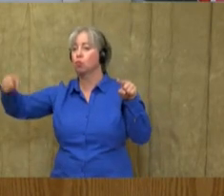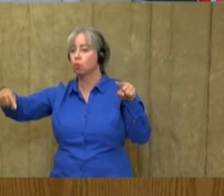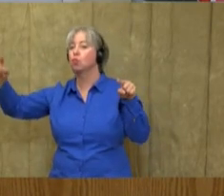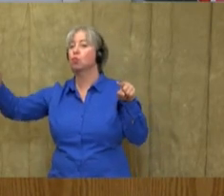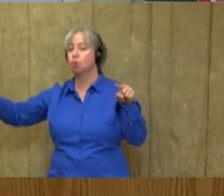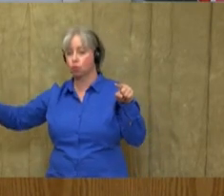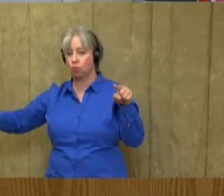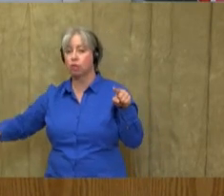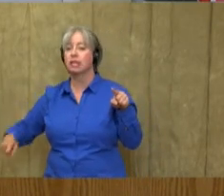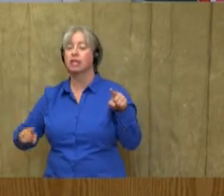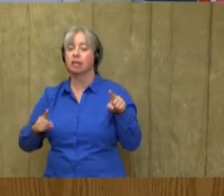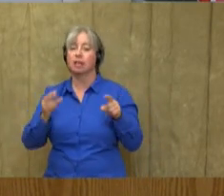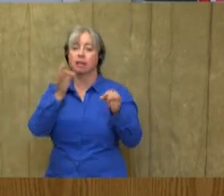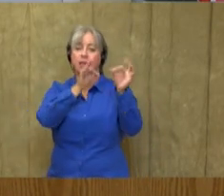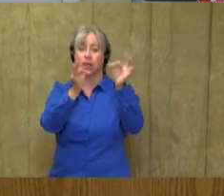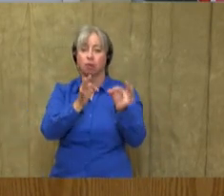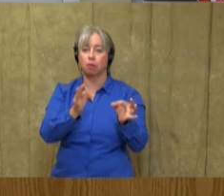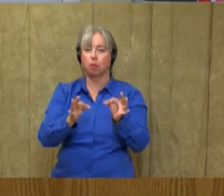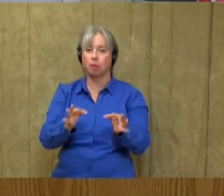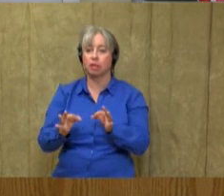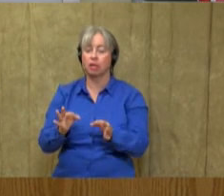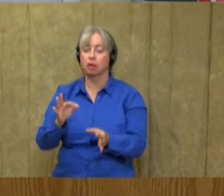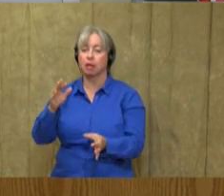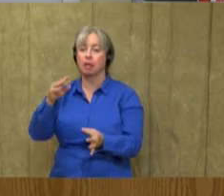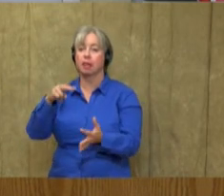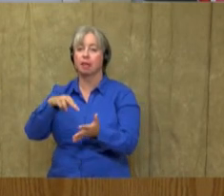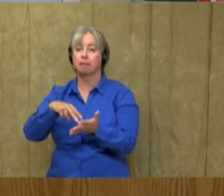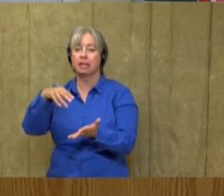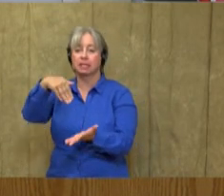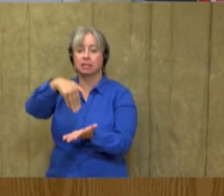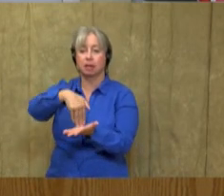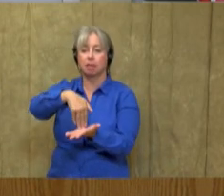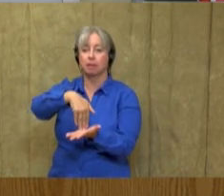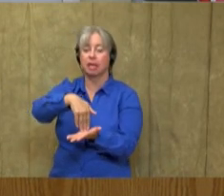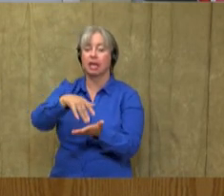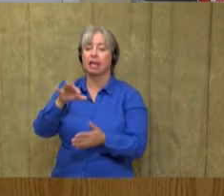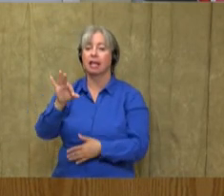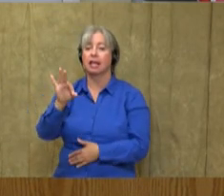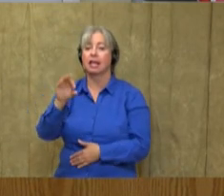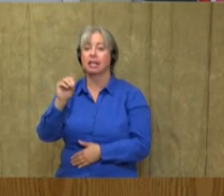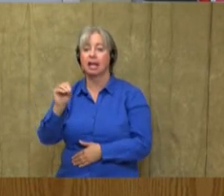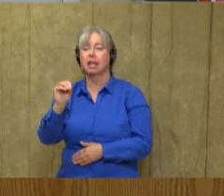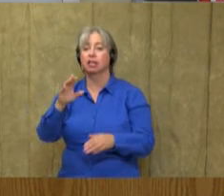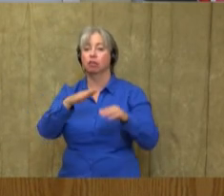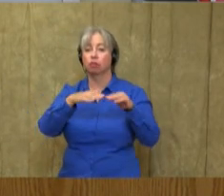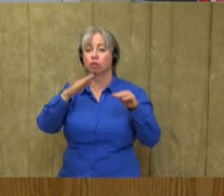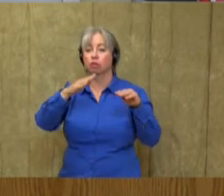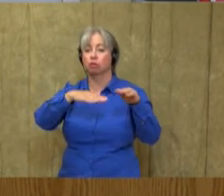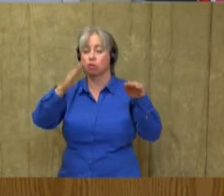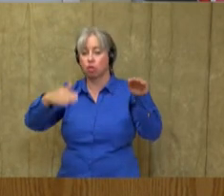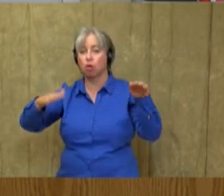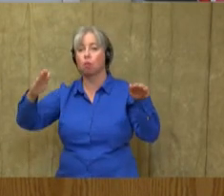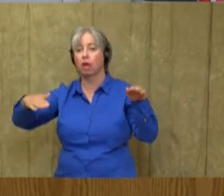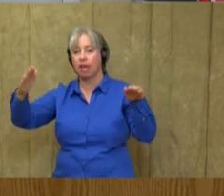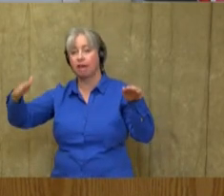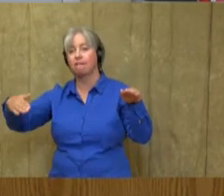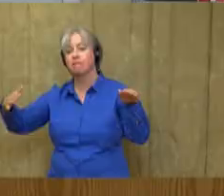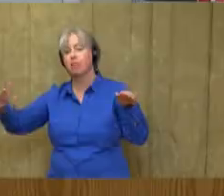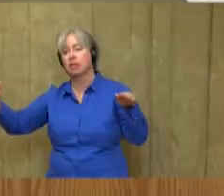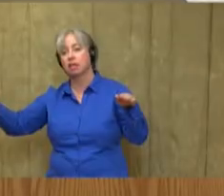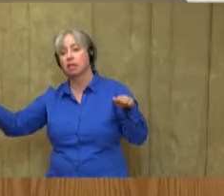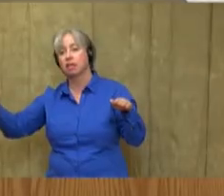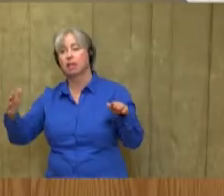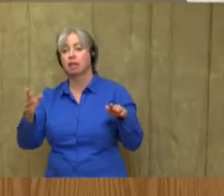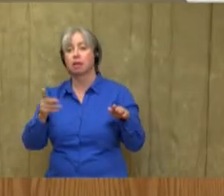of the particles is what they call perpendicular, or at a 90 degree angle, to the wave direction. So the wave is going